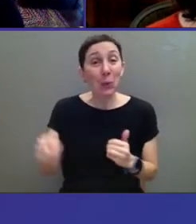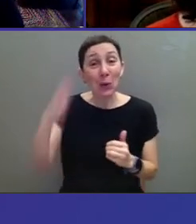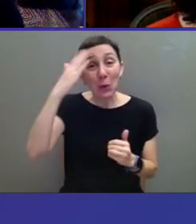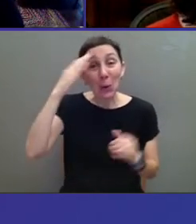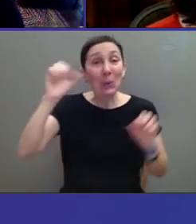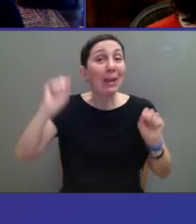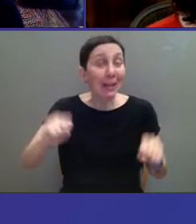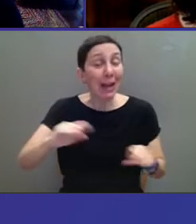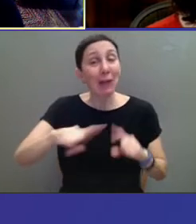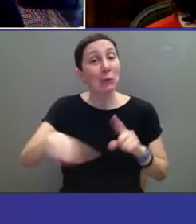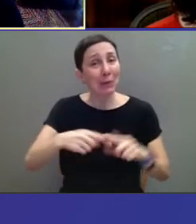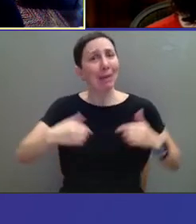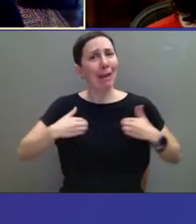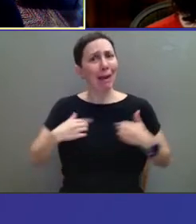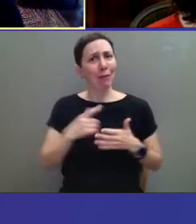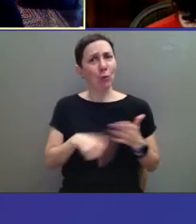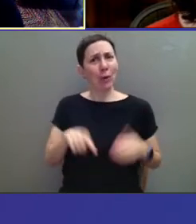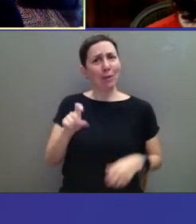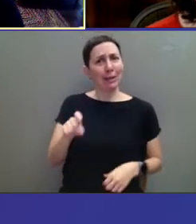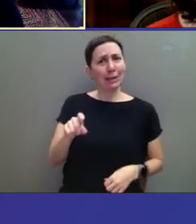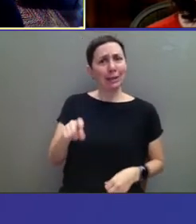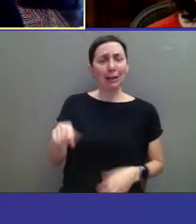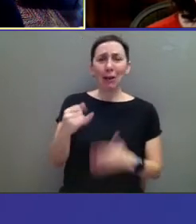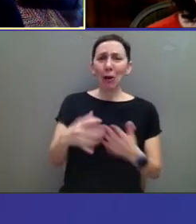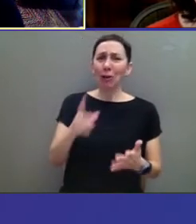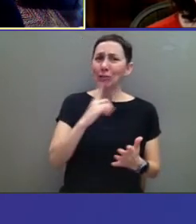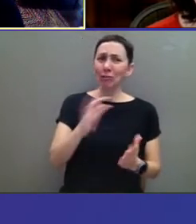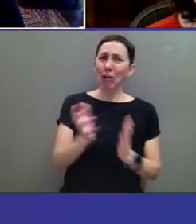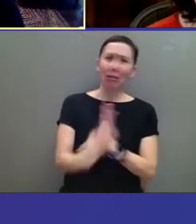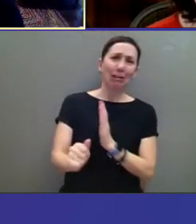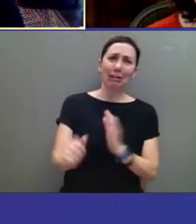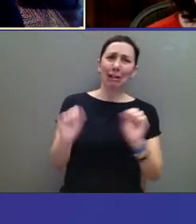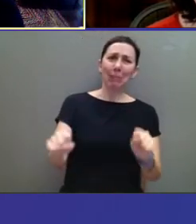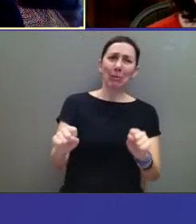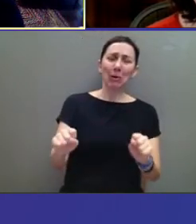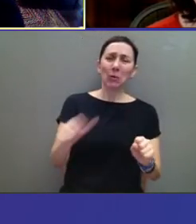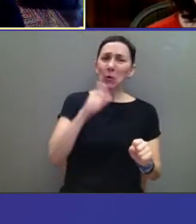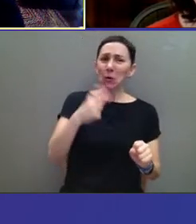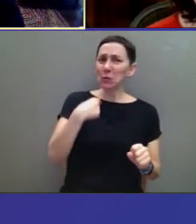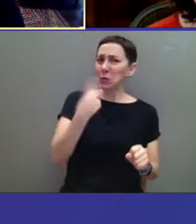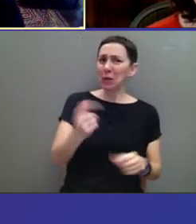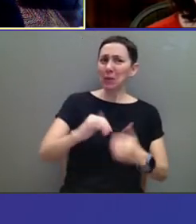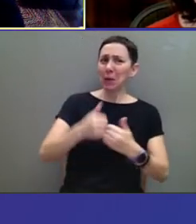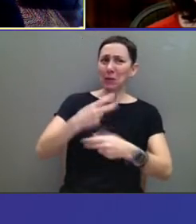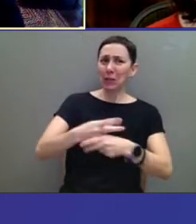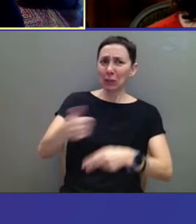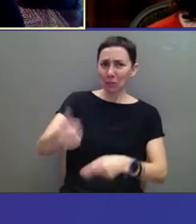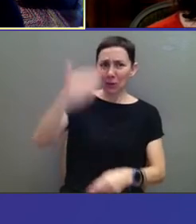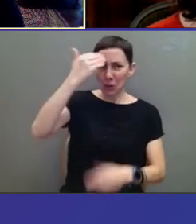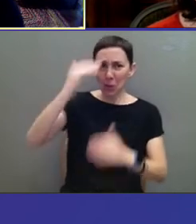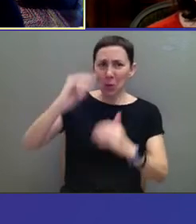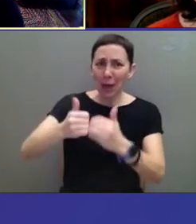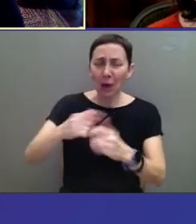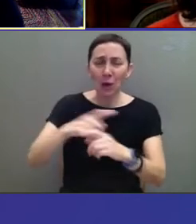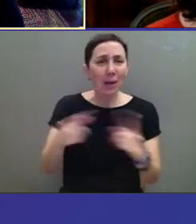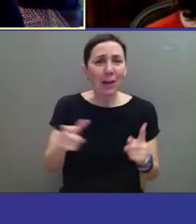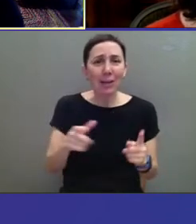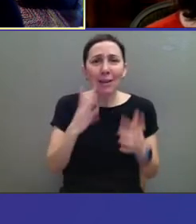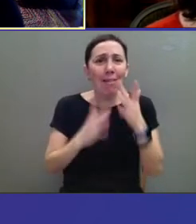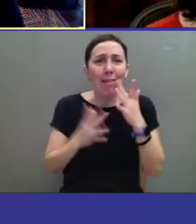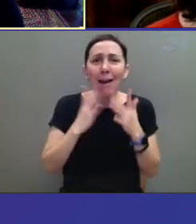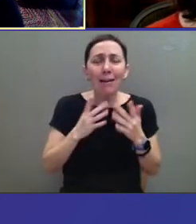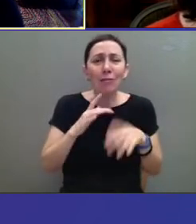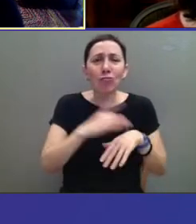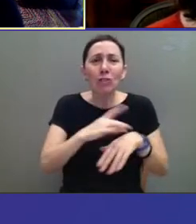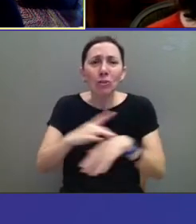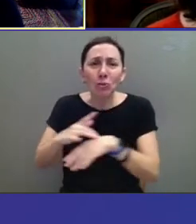can. They are fully capable. We don't need to tell them how to take care of themselves. They know, they just need the resources, and they need